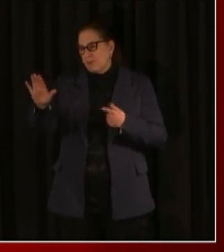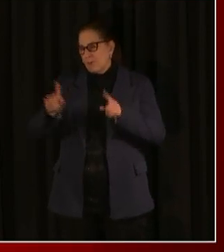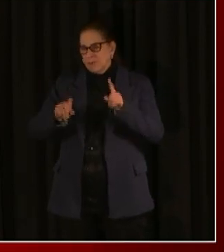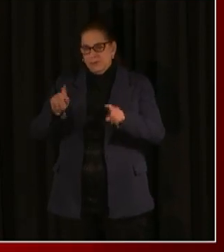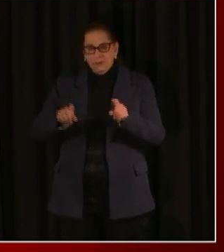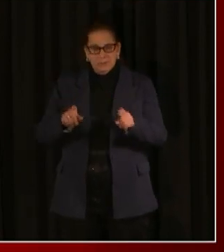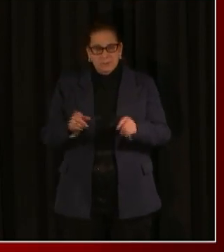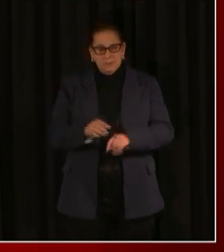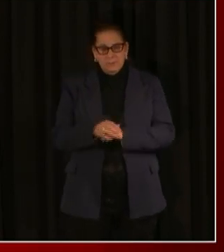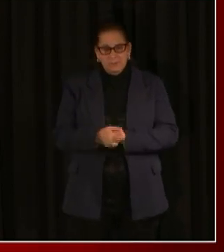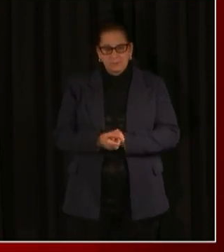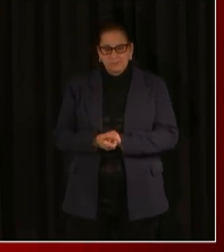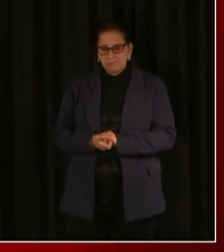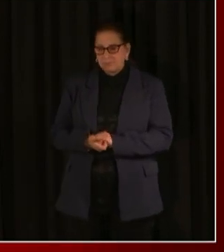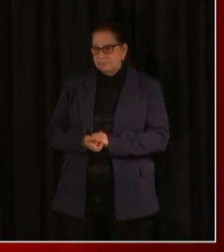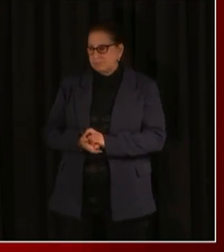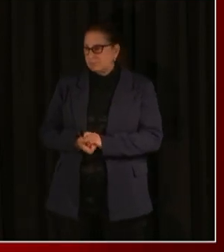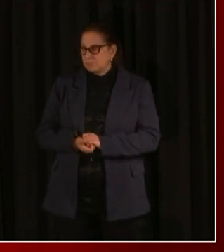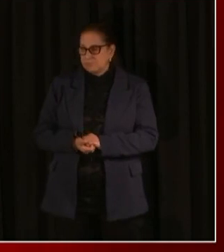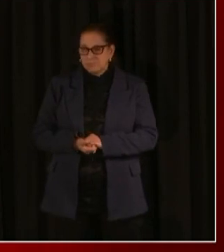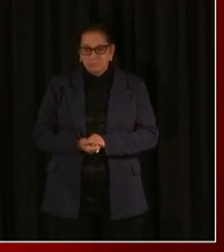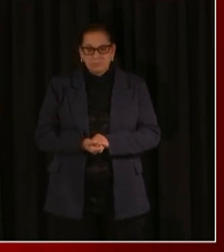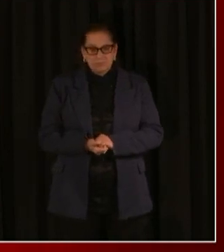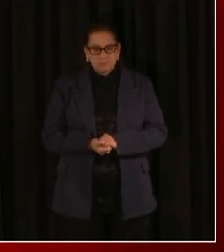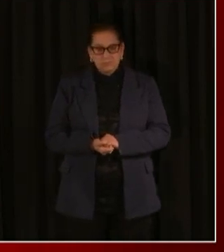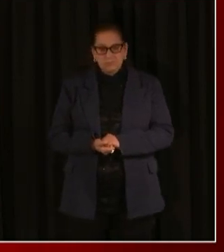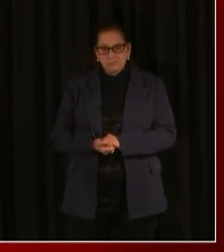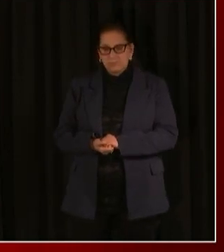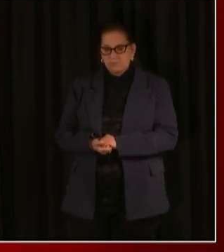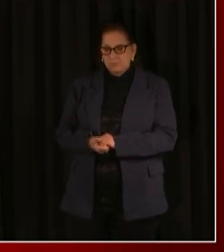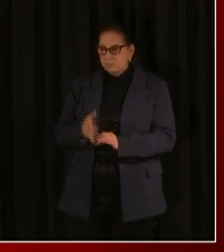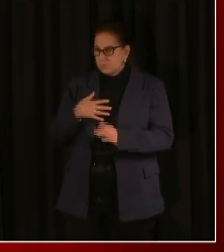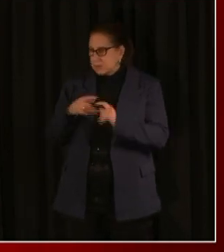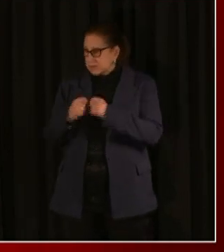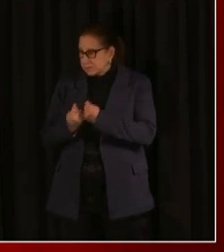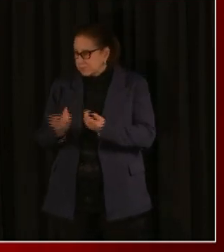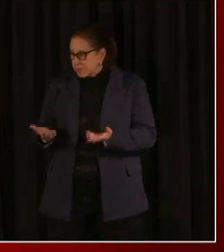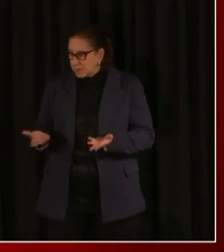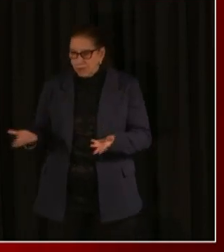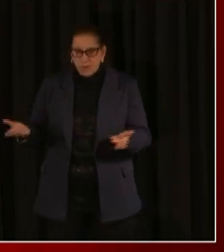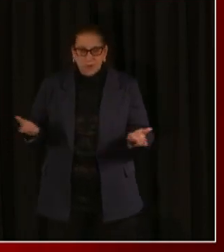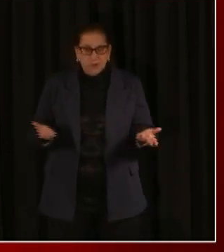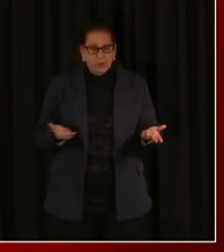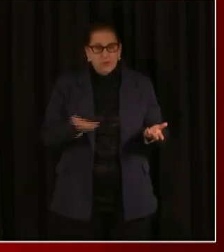the immunization team as well. So between our group, we're happy to answer any questions you may have.